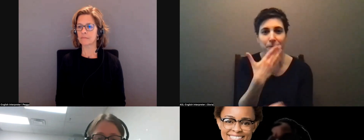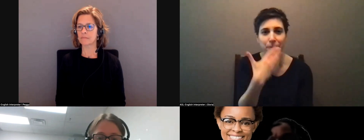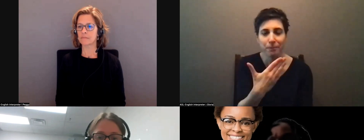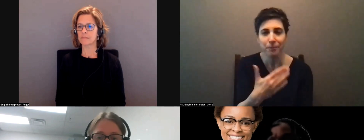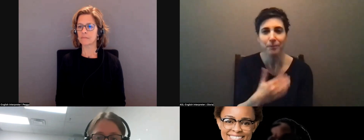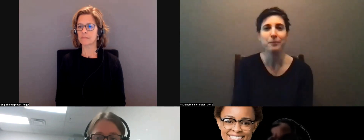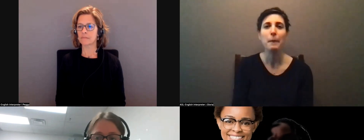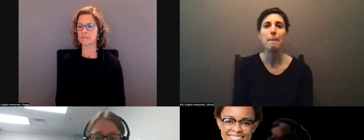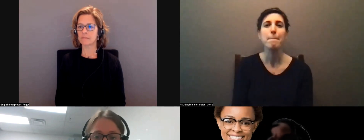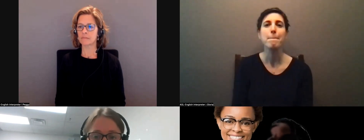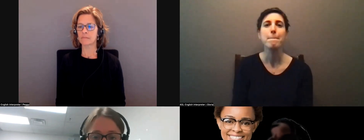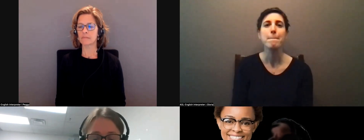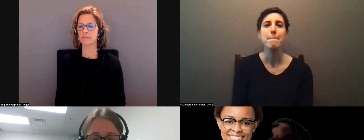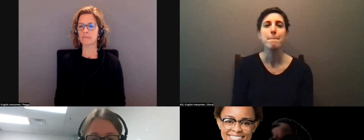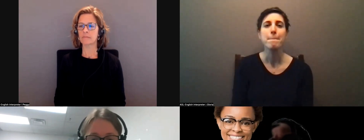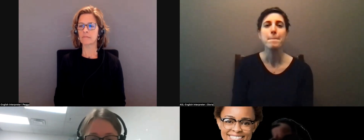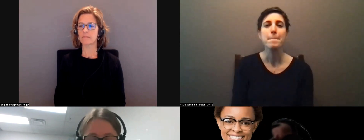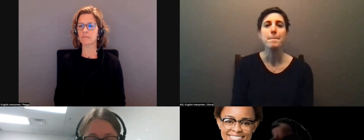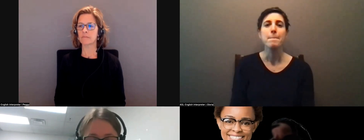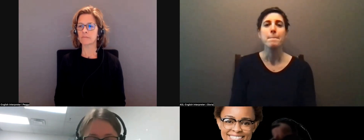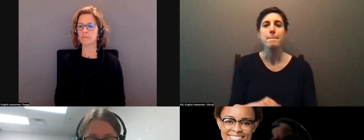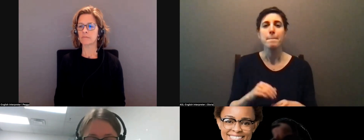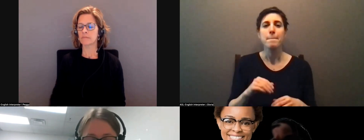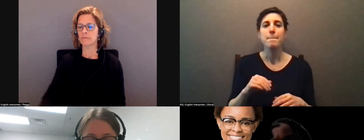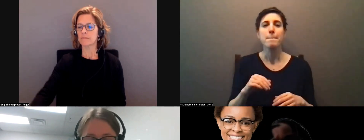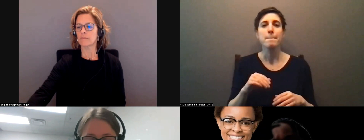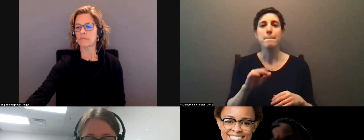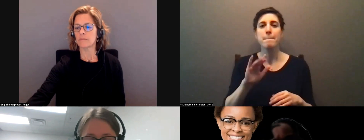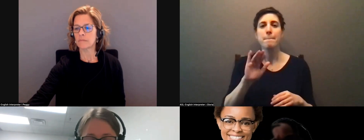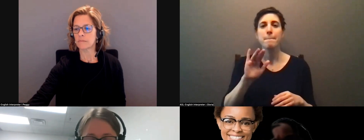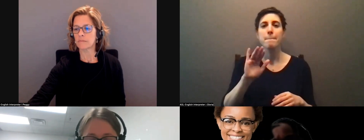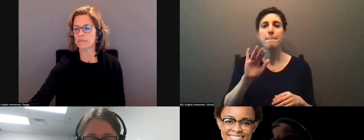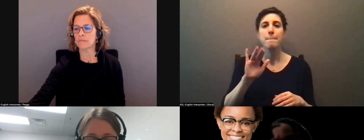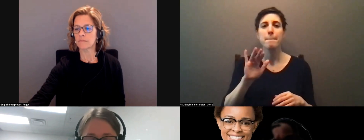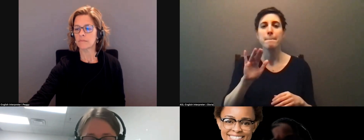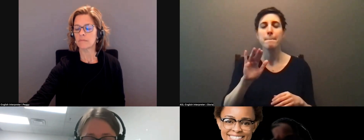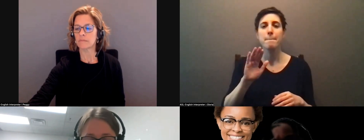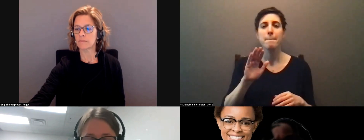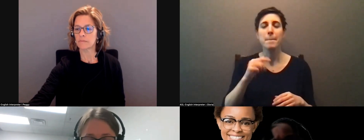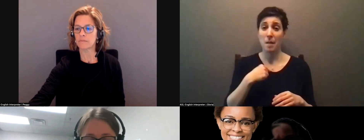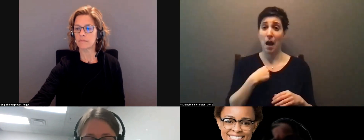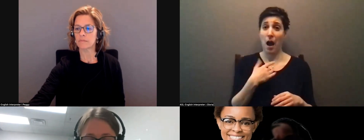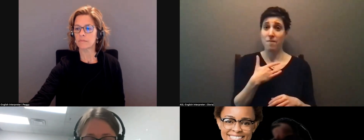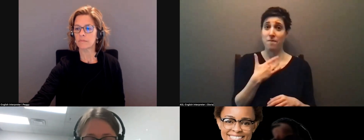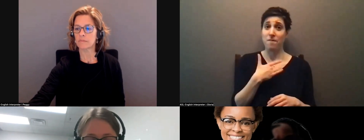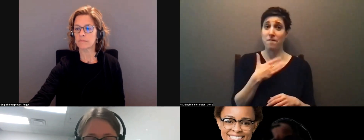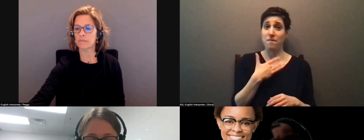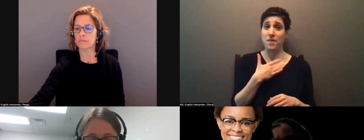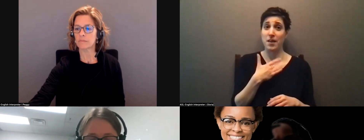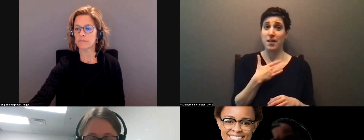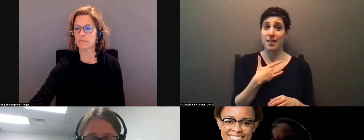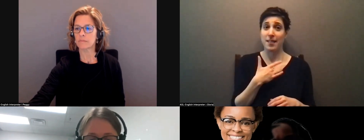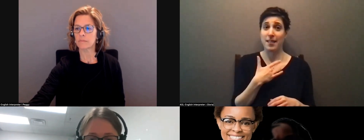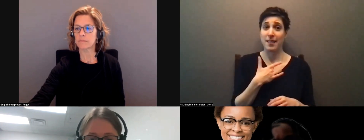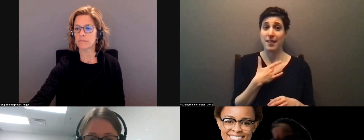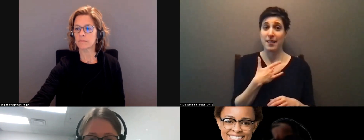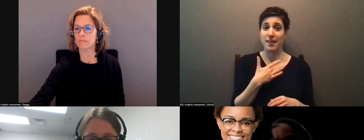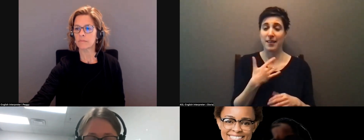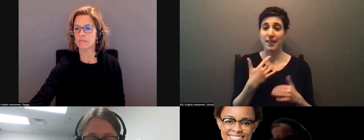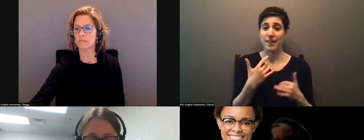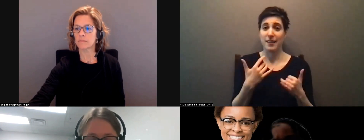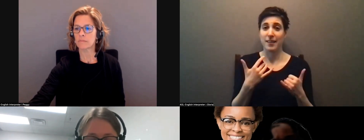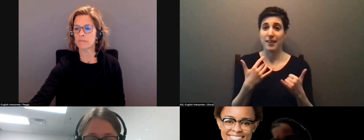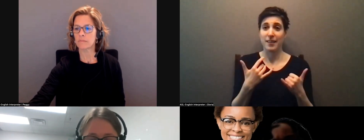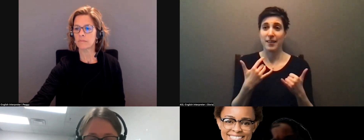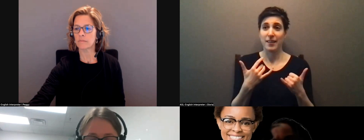up and wrapping up this segment for us. I feel like from everything that was shared, from the first